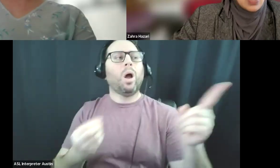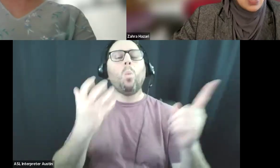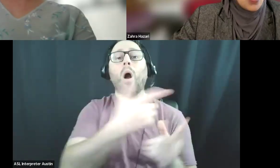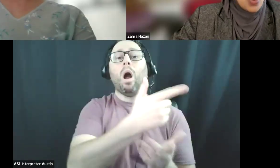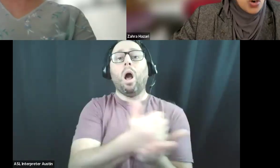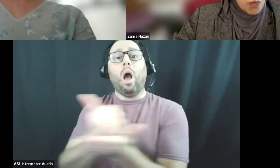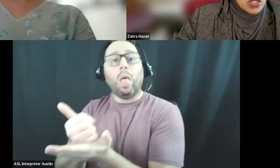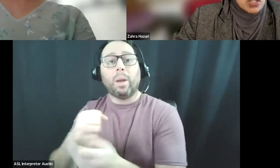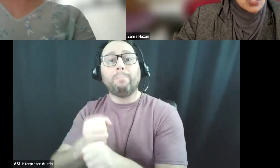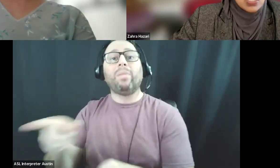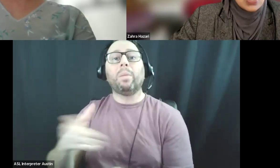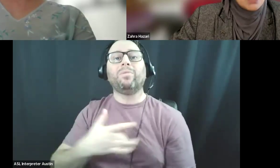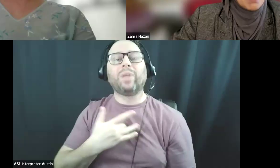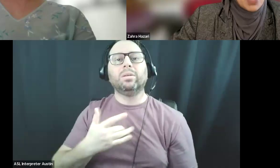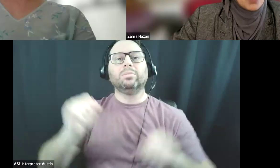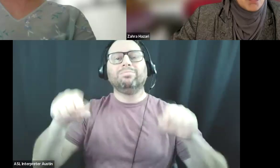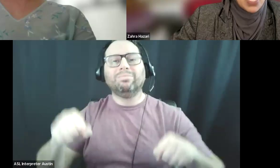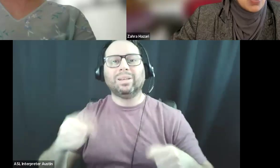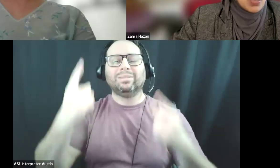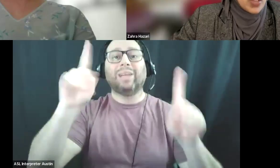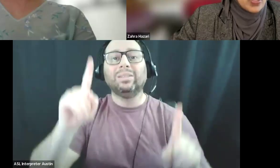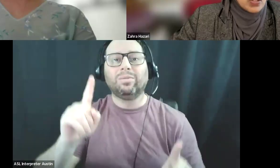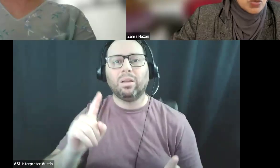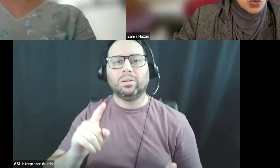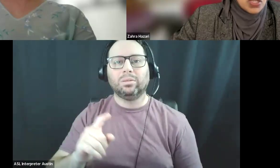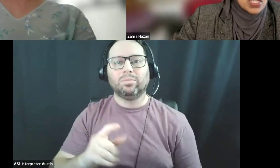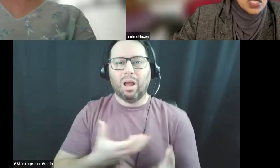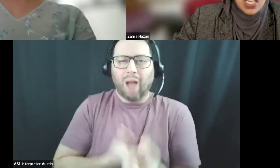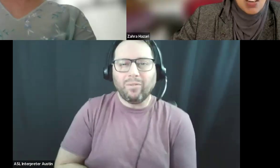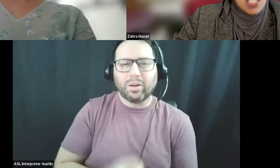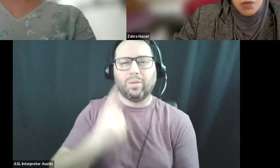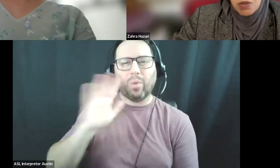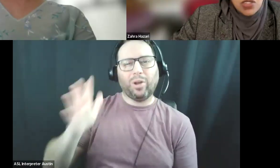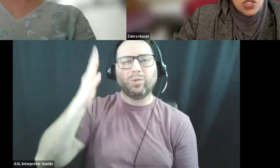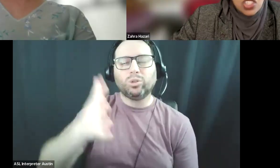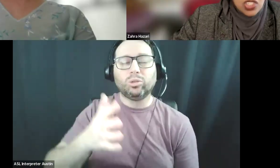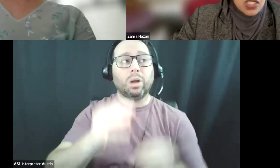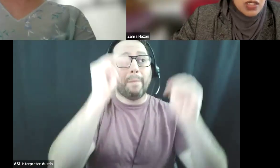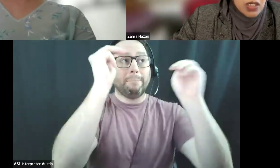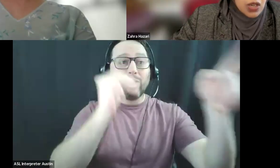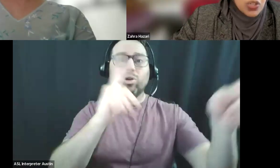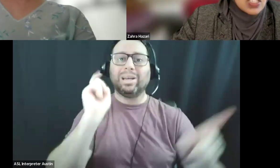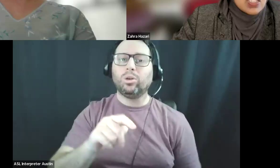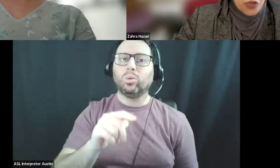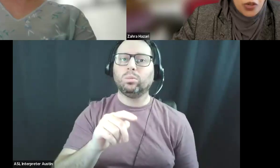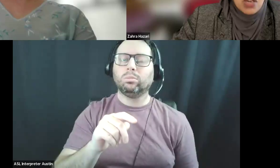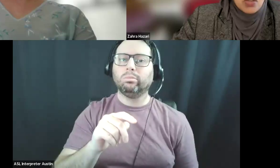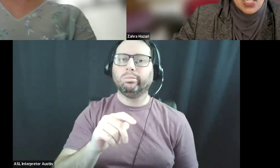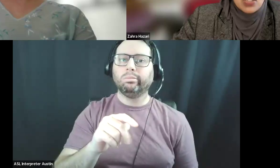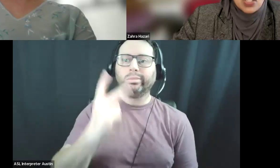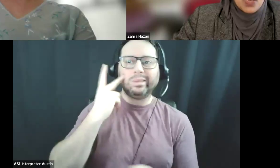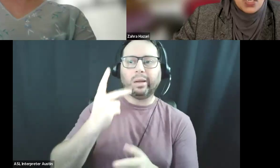and our mentors need to be better prepared in what they're doing with these kids. And some of the mentors just we needed